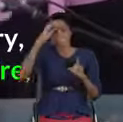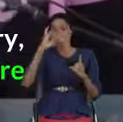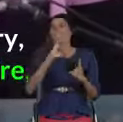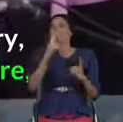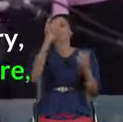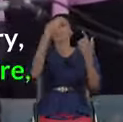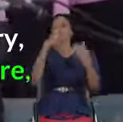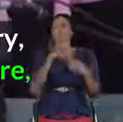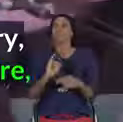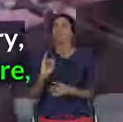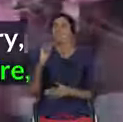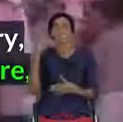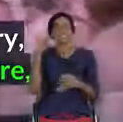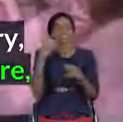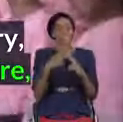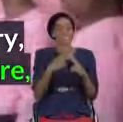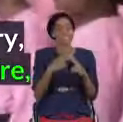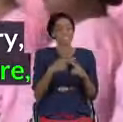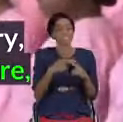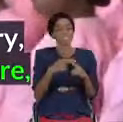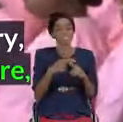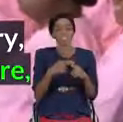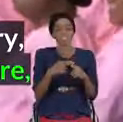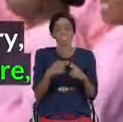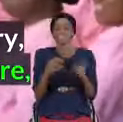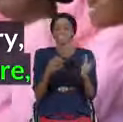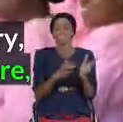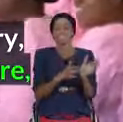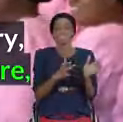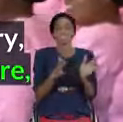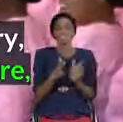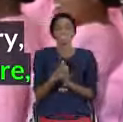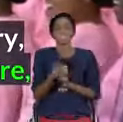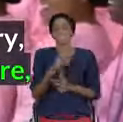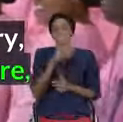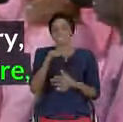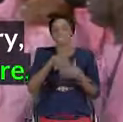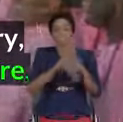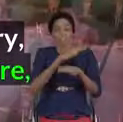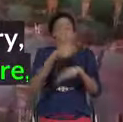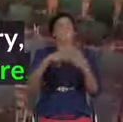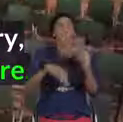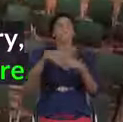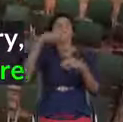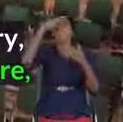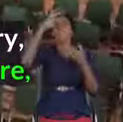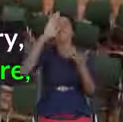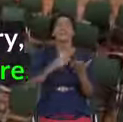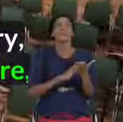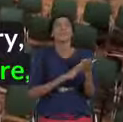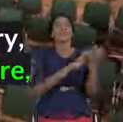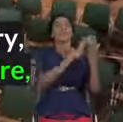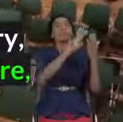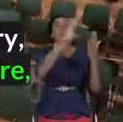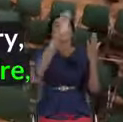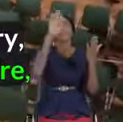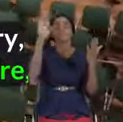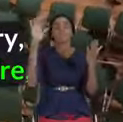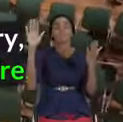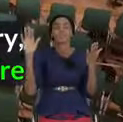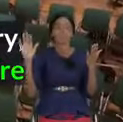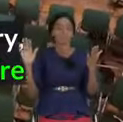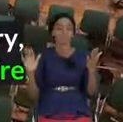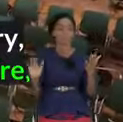He's coming soon. He's coming. Jesus, in all his glory, with power